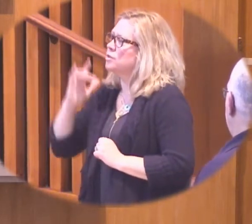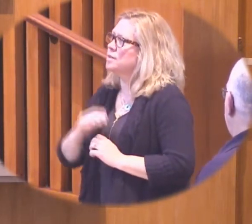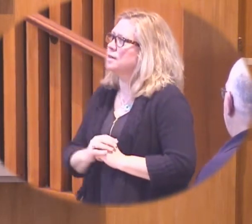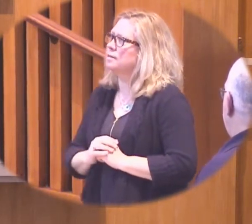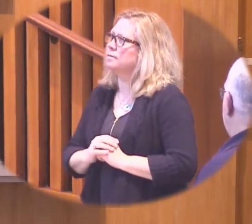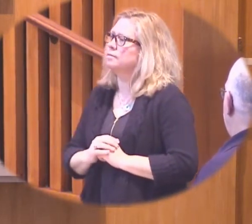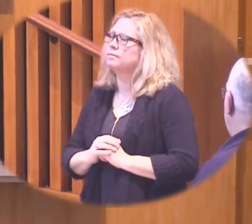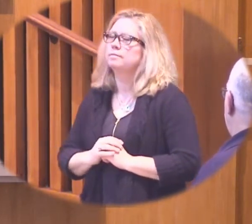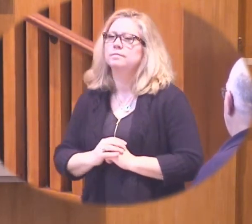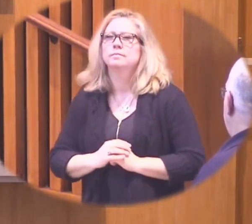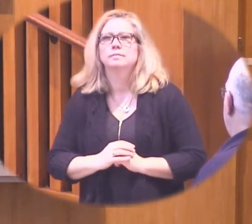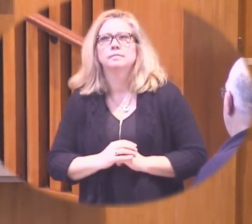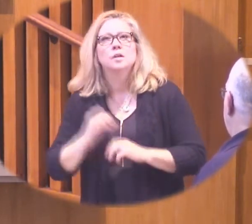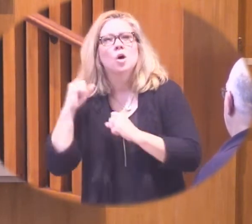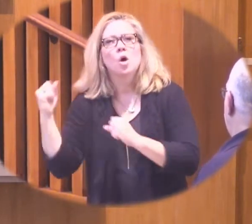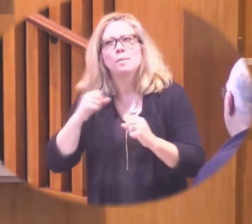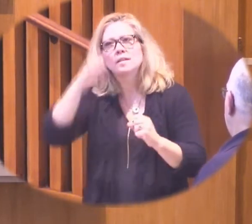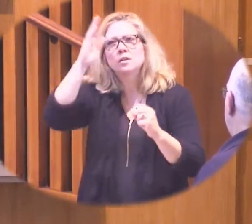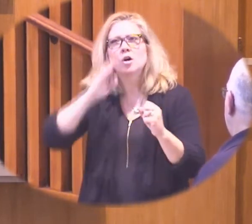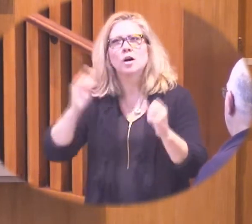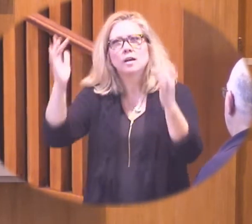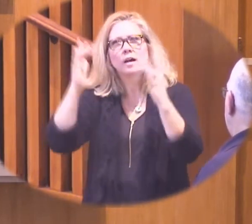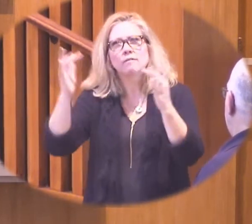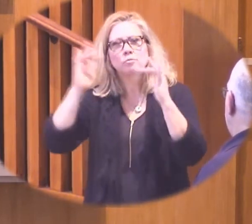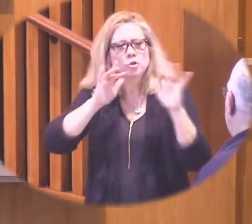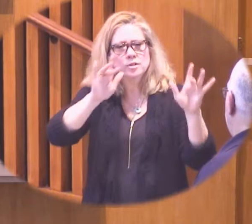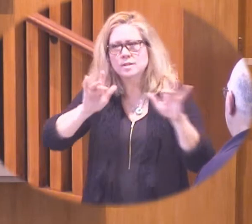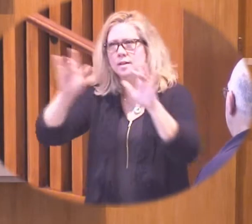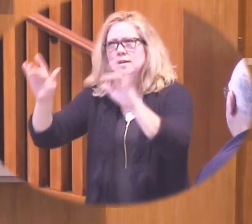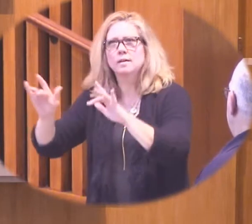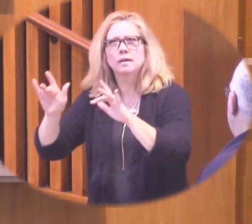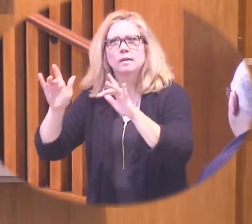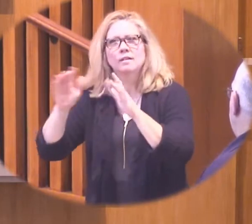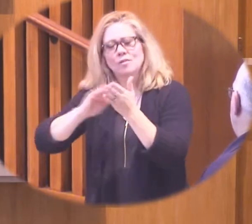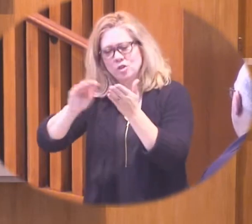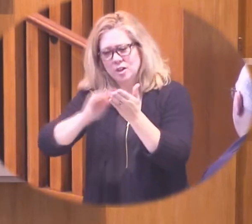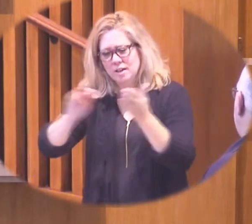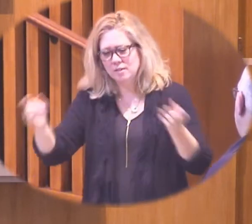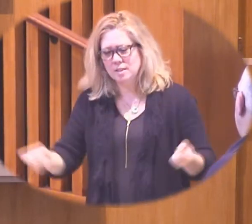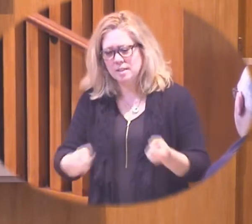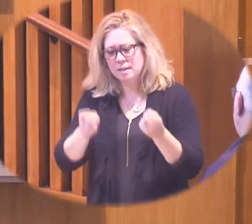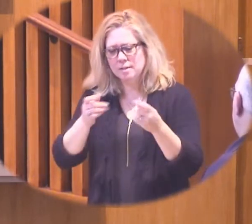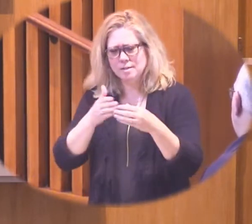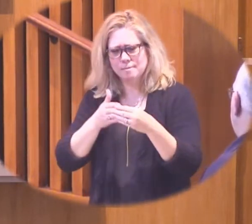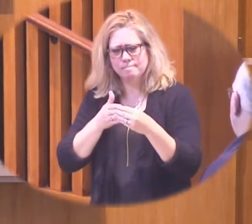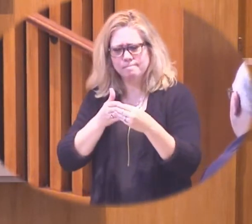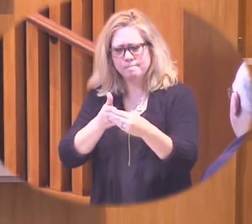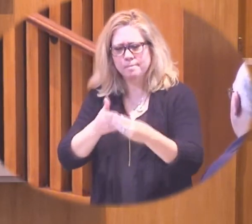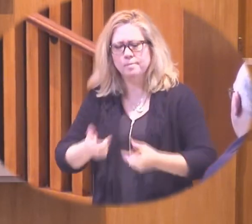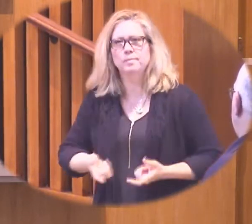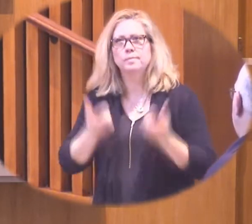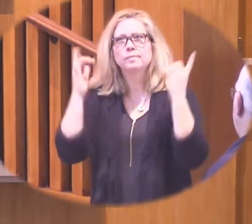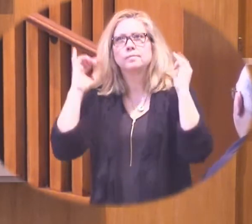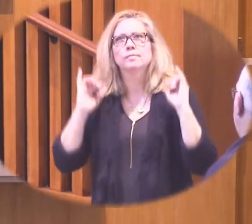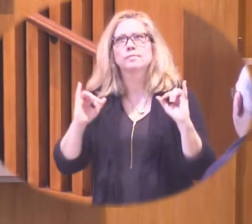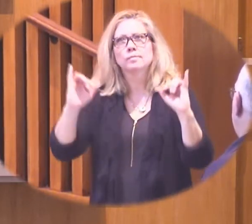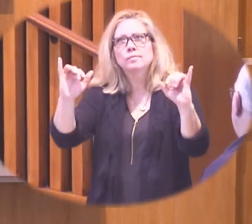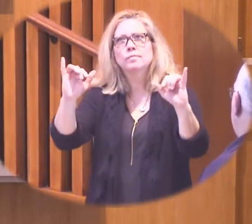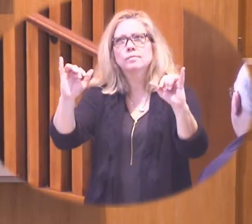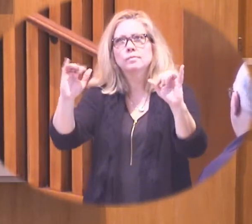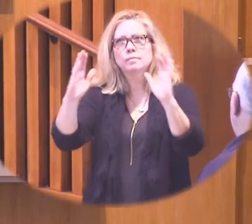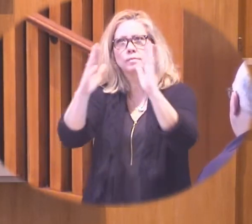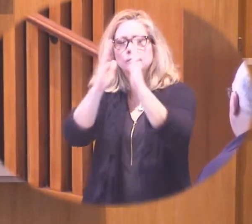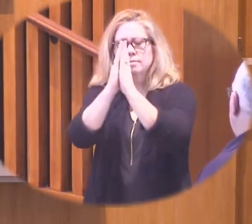And may Almighty God have mercy upon us, forgive us our sins, and bring us all to